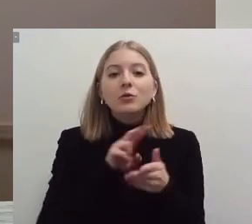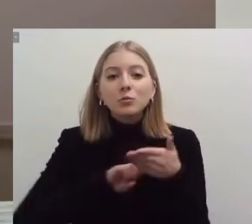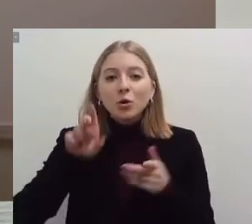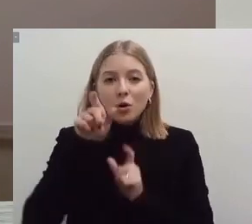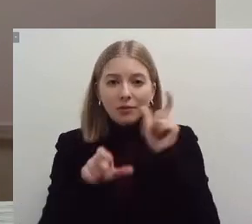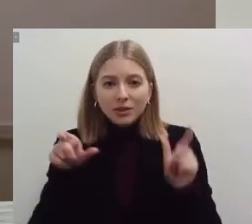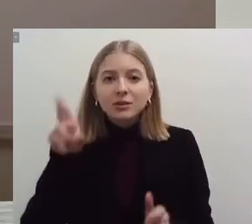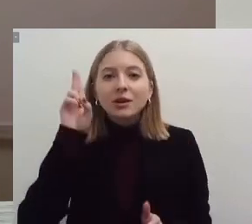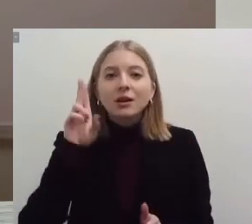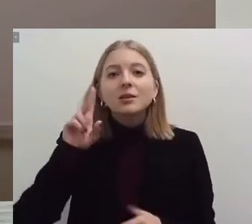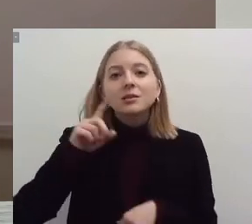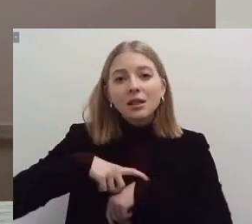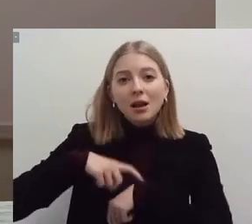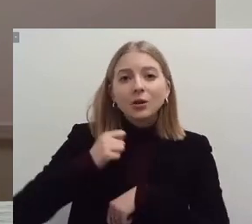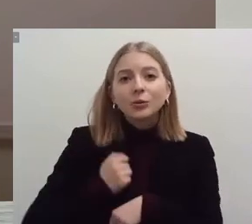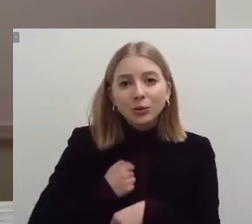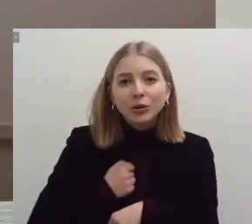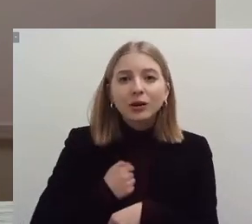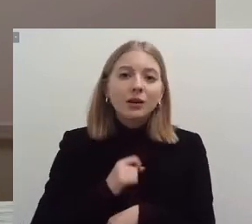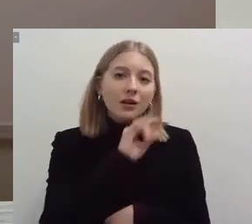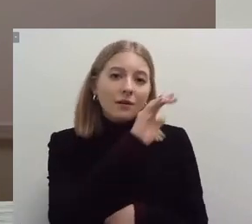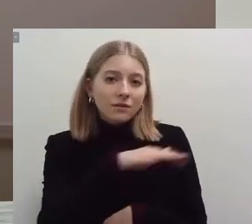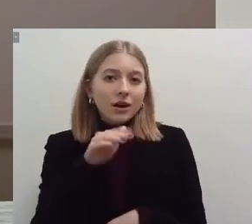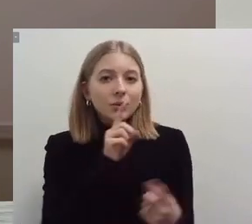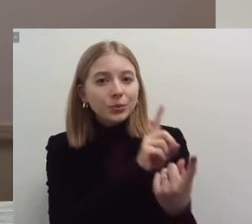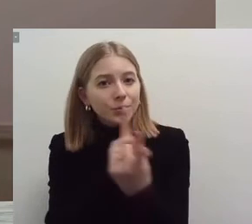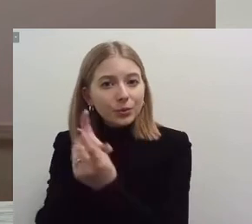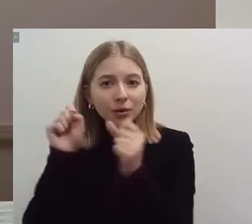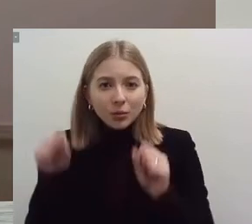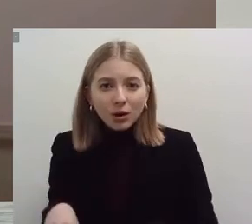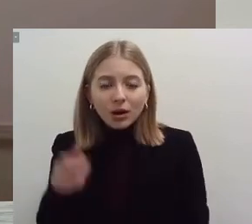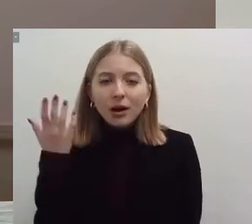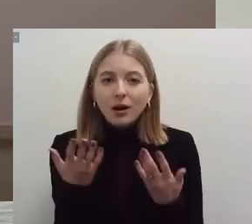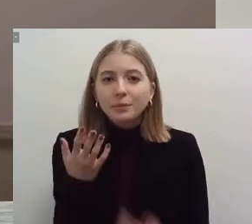children and hear their opinions.